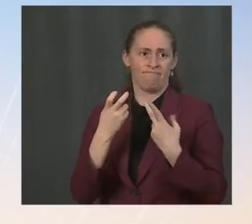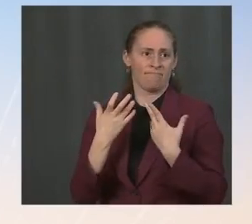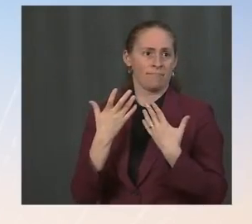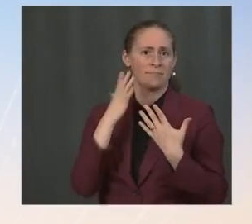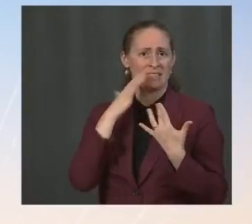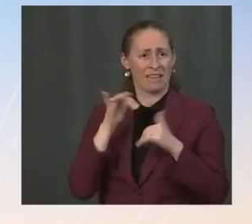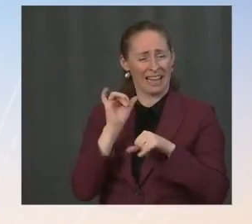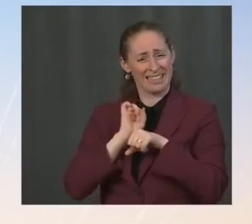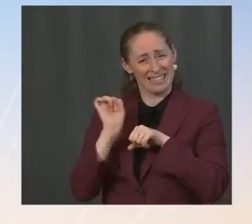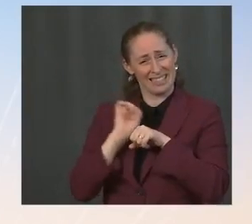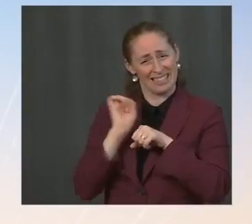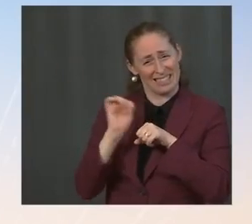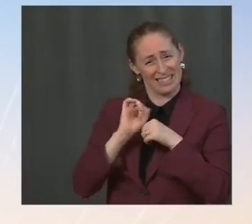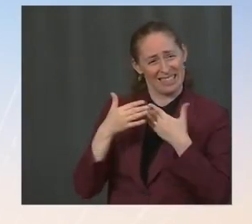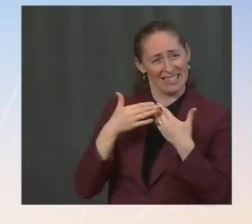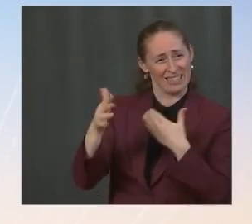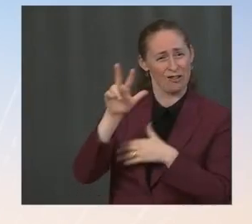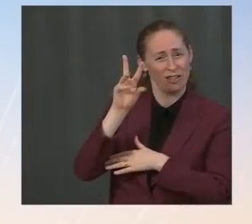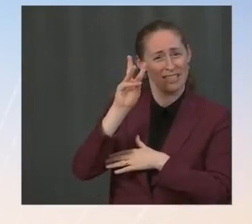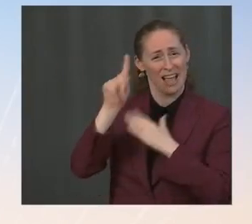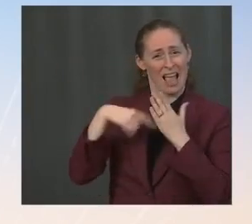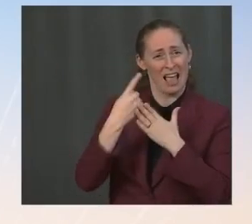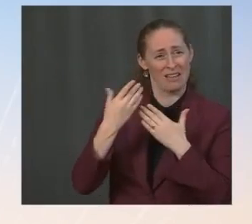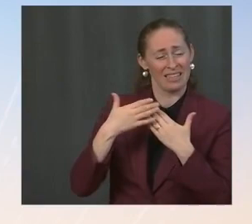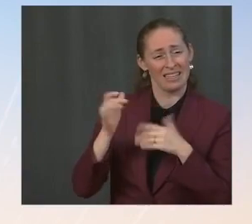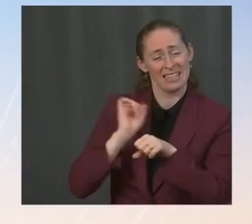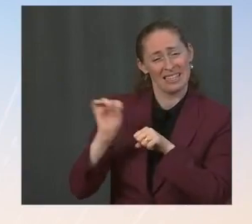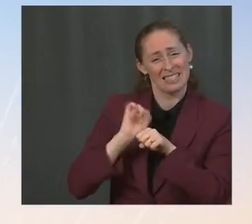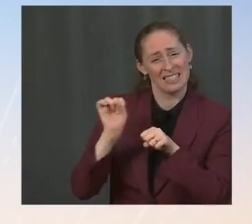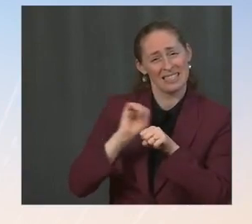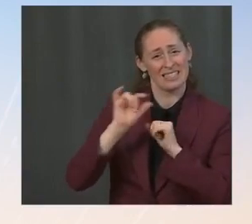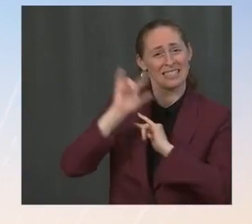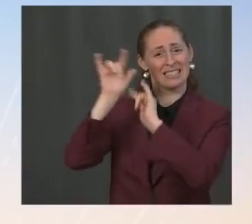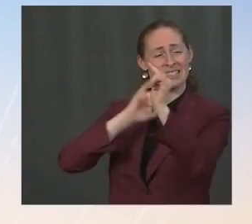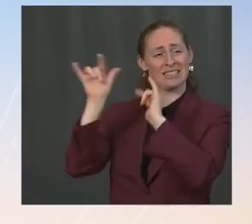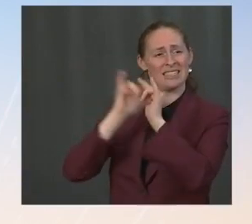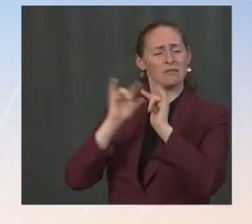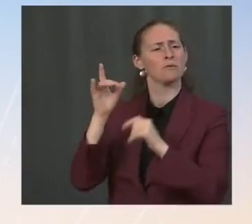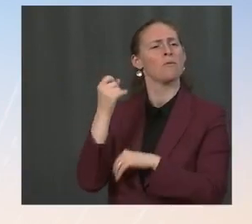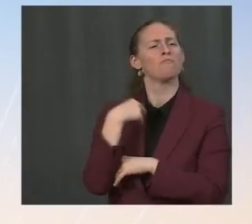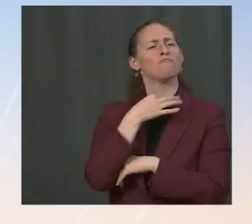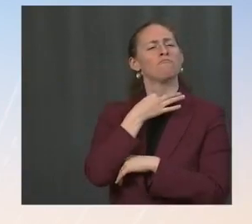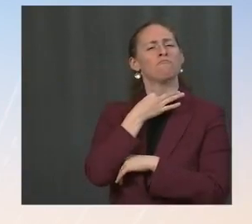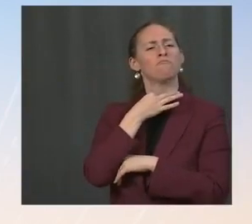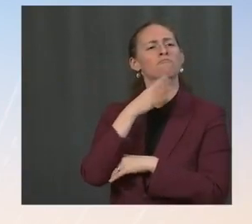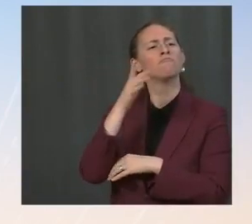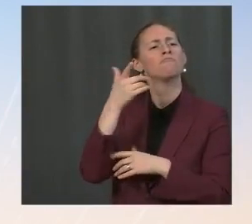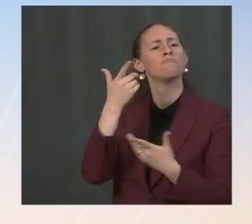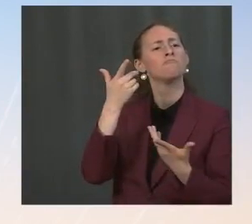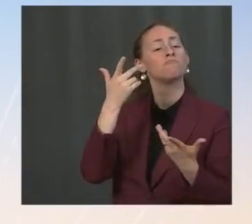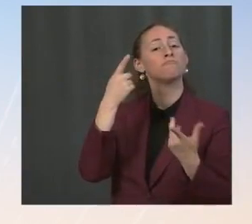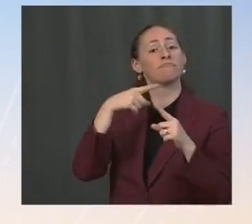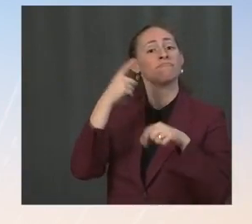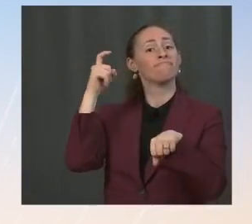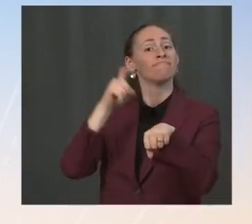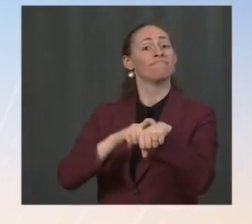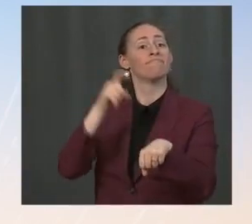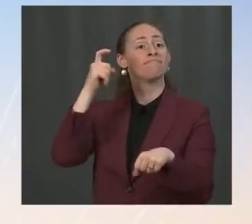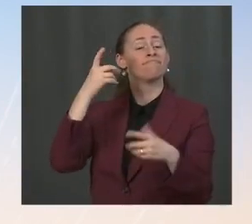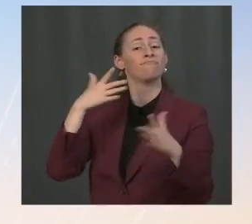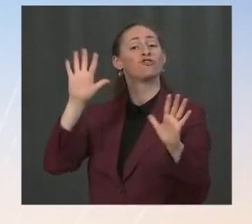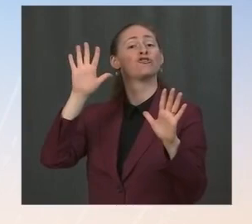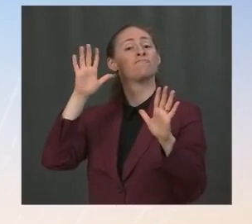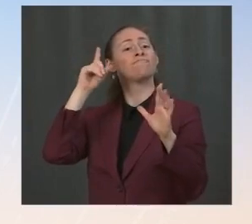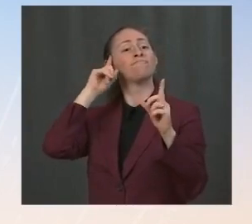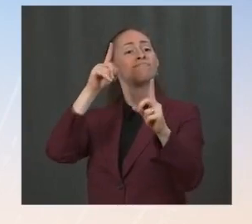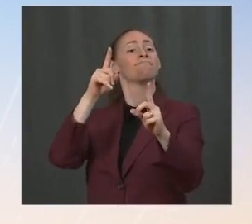the administration define the end of the mission as? Is it the 31st, or is it once we evacuate everyone that the administration has promised to